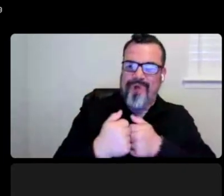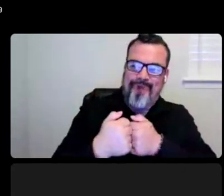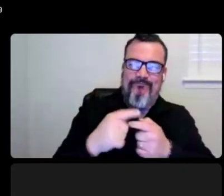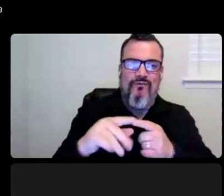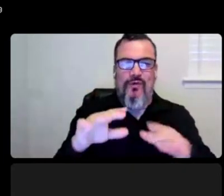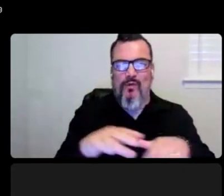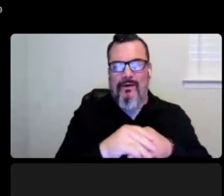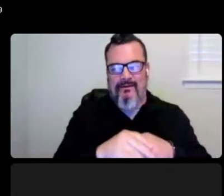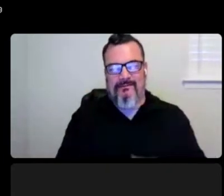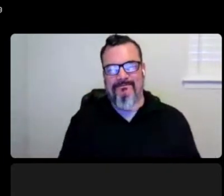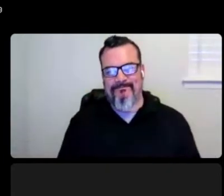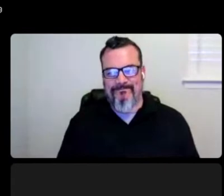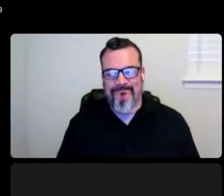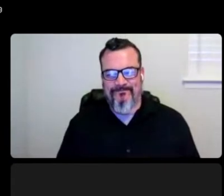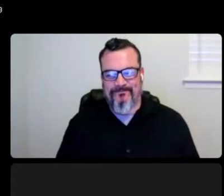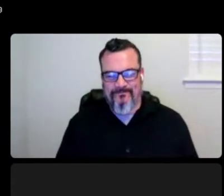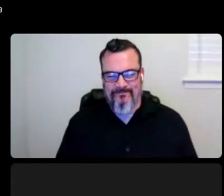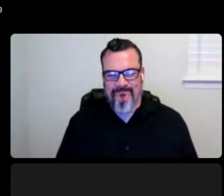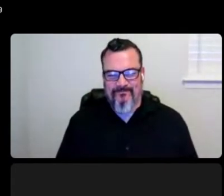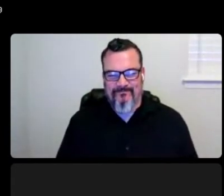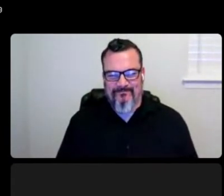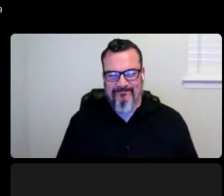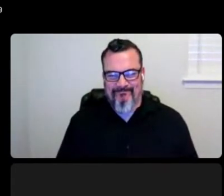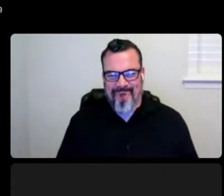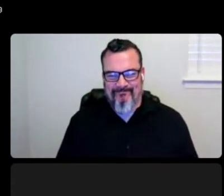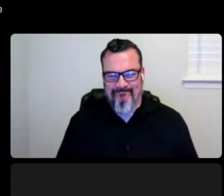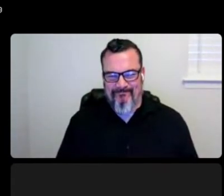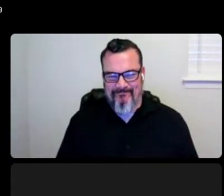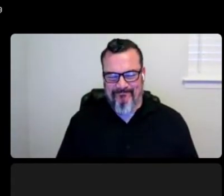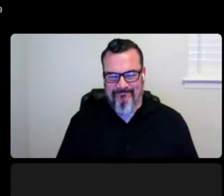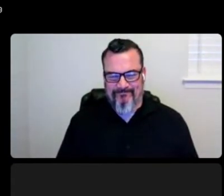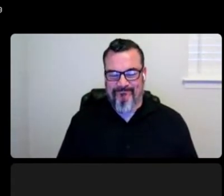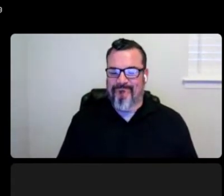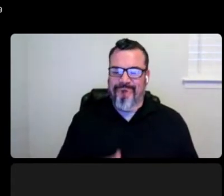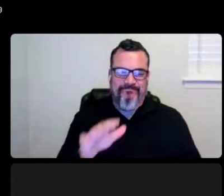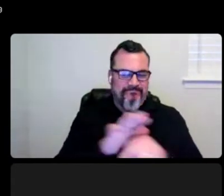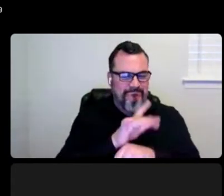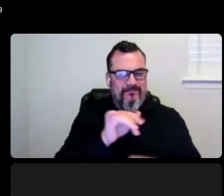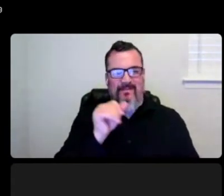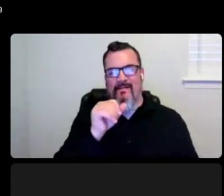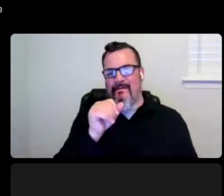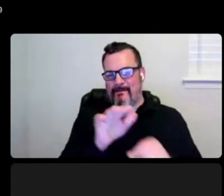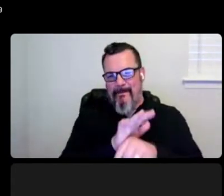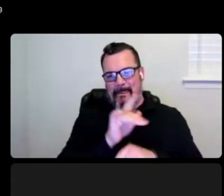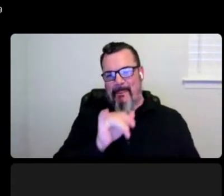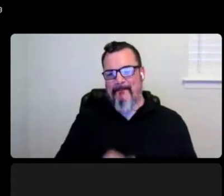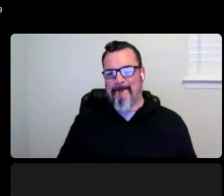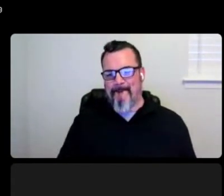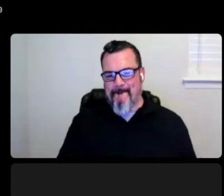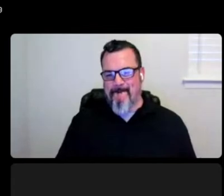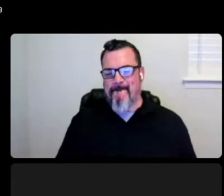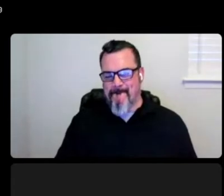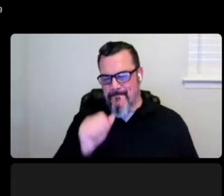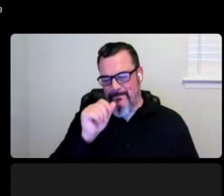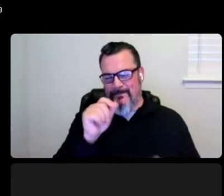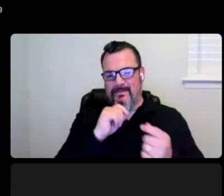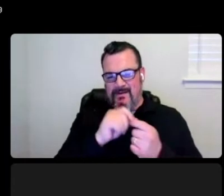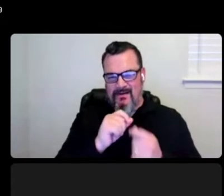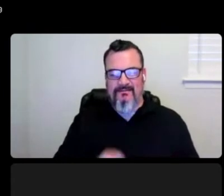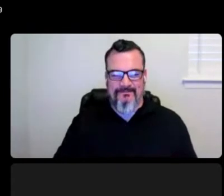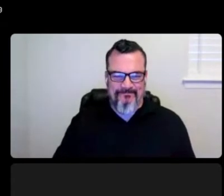Don't know what that means or what that might mean. Completely. Completely. Exactly.